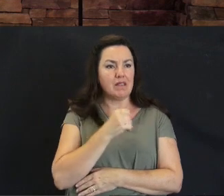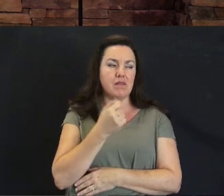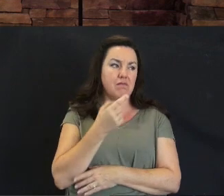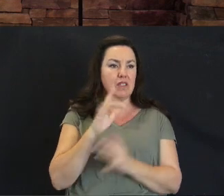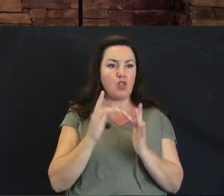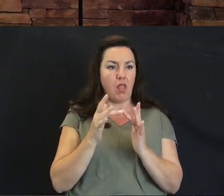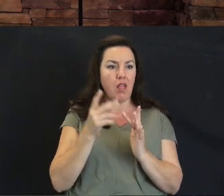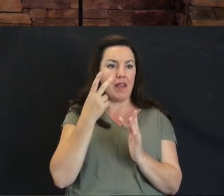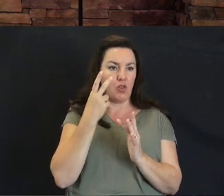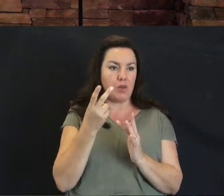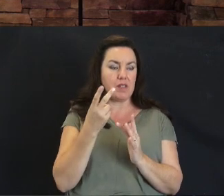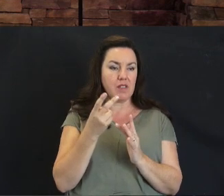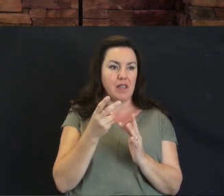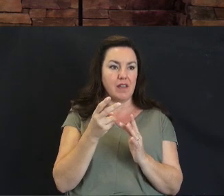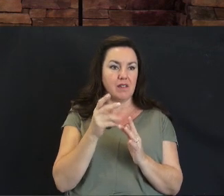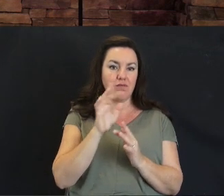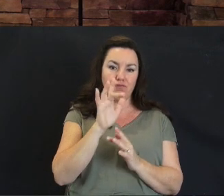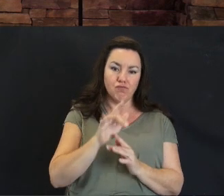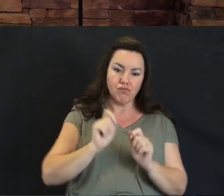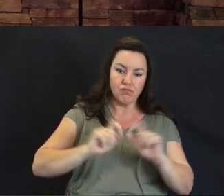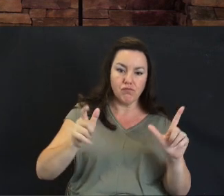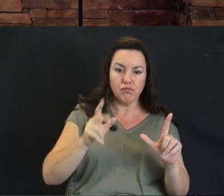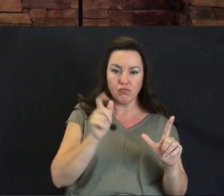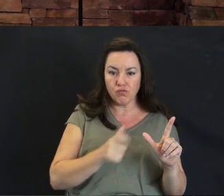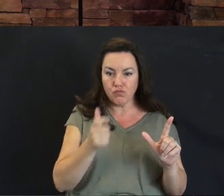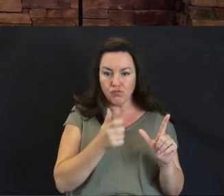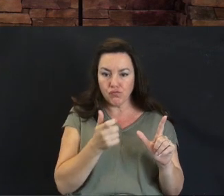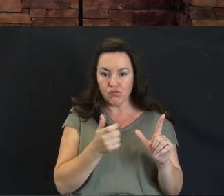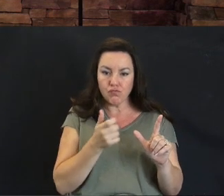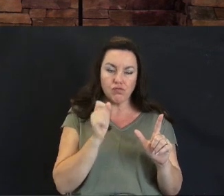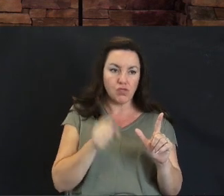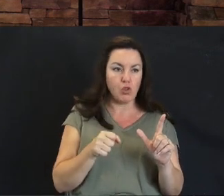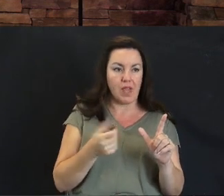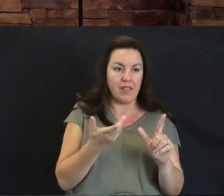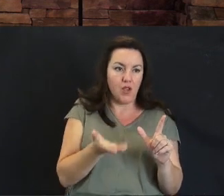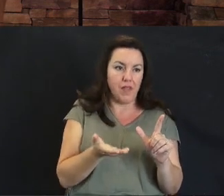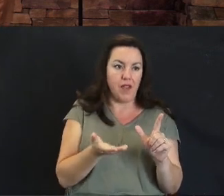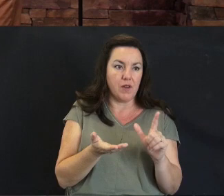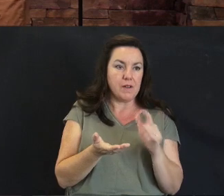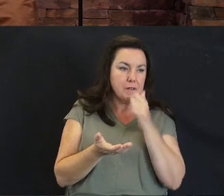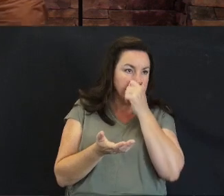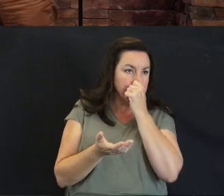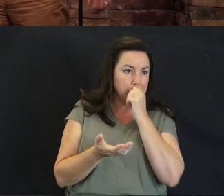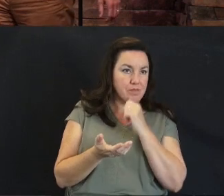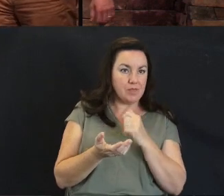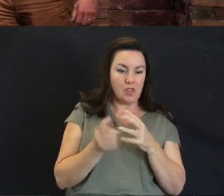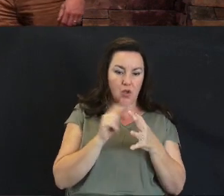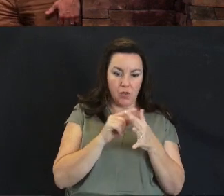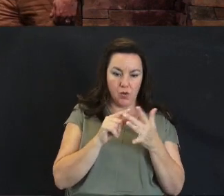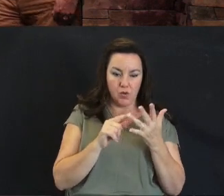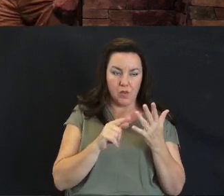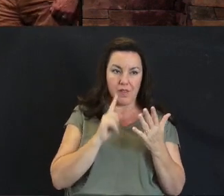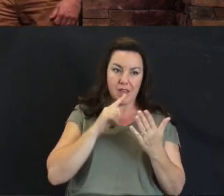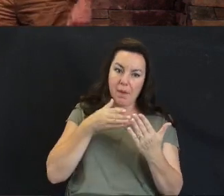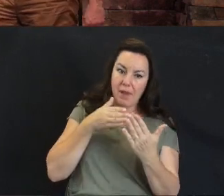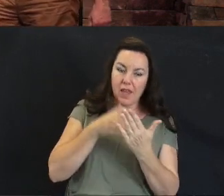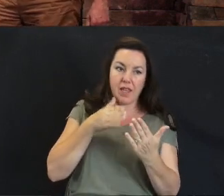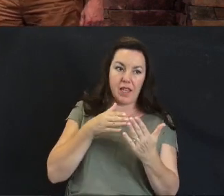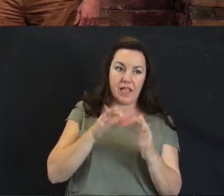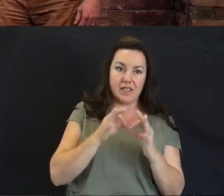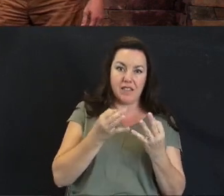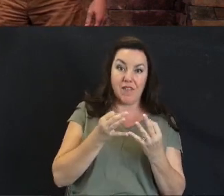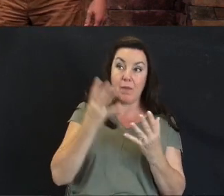to check them out So again, last week We looked at those factors That are coming against the family From